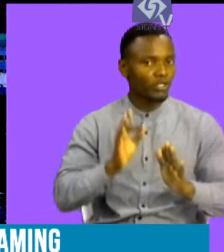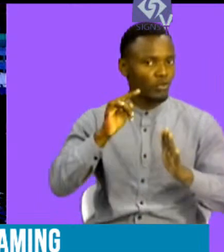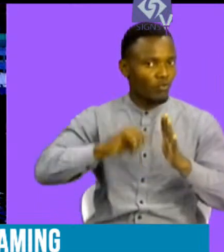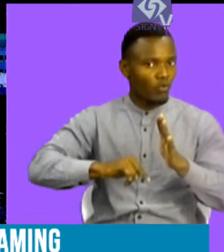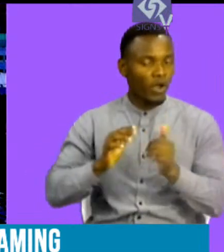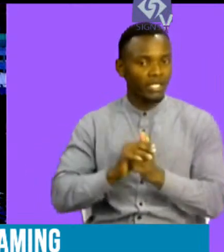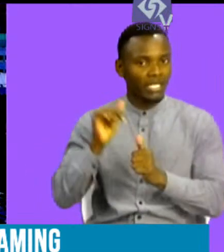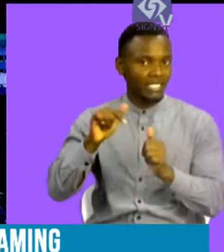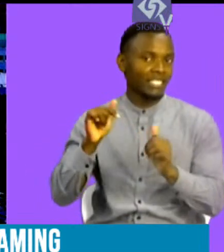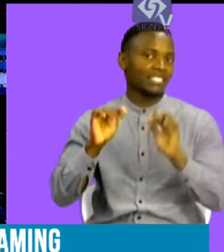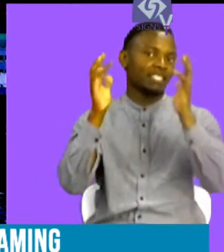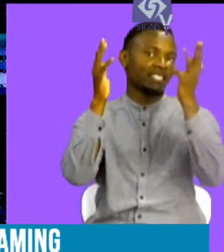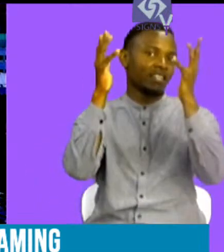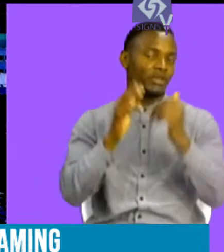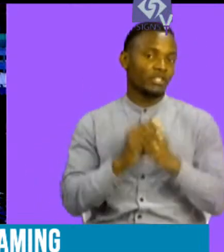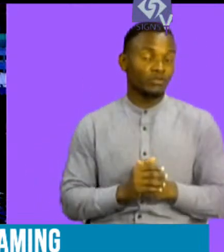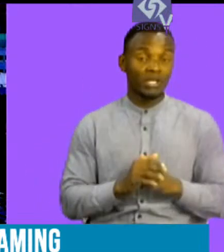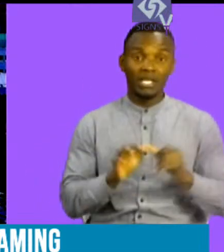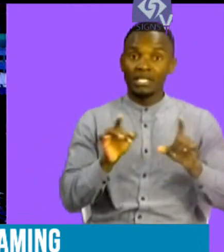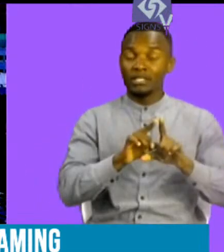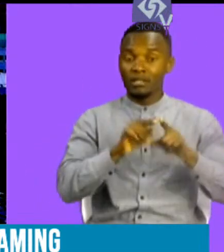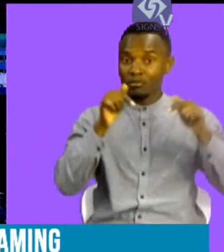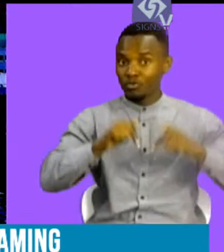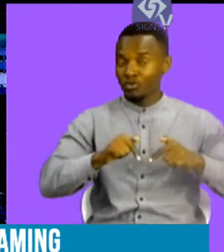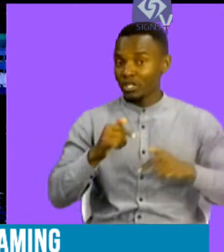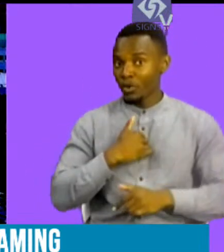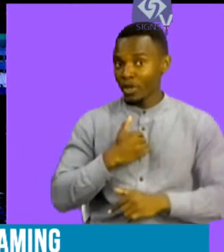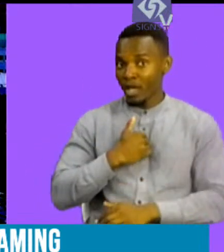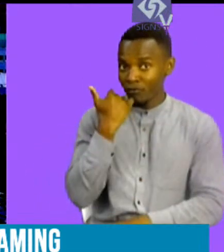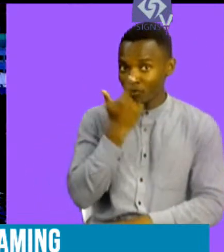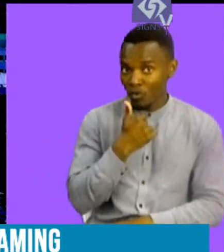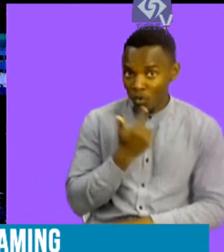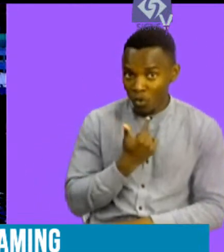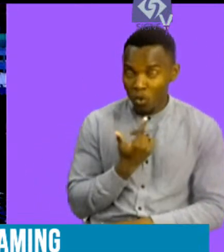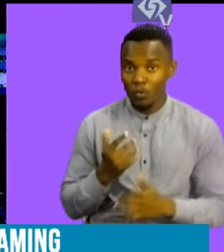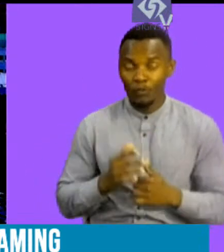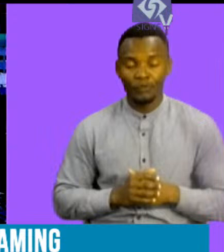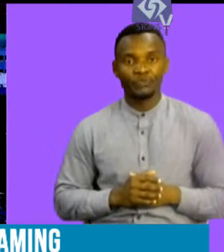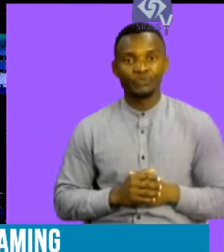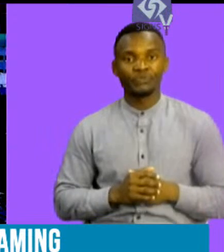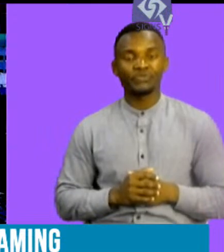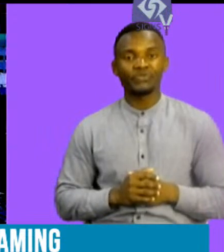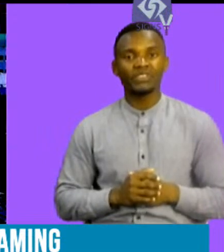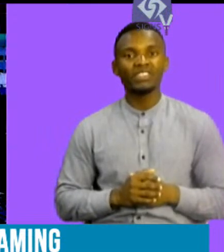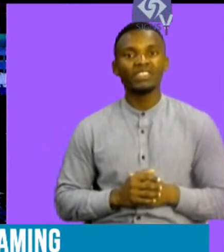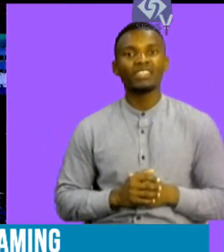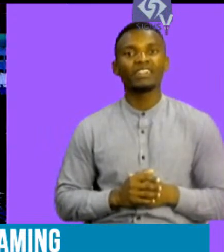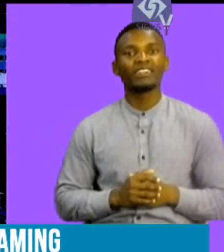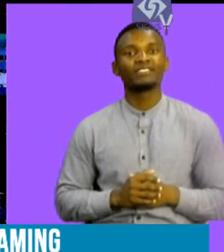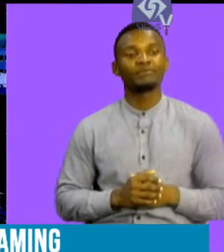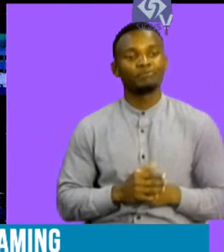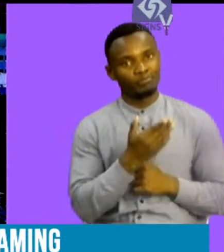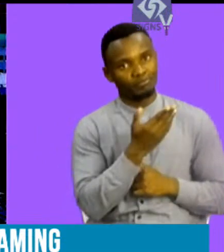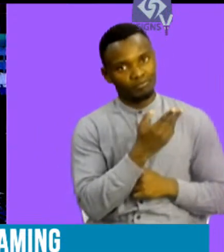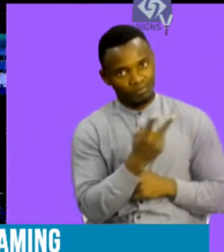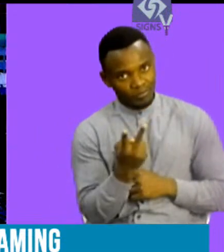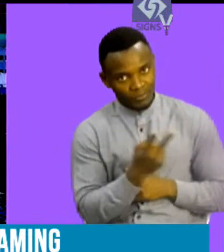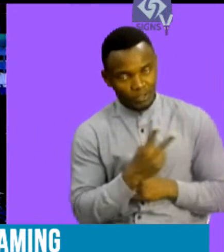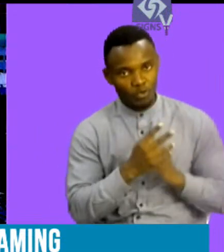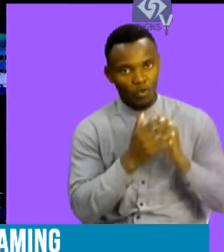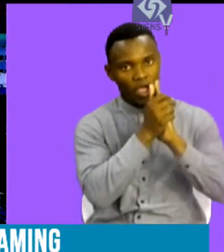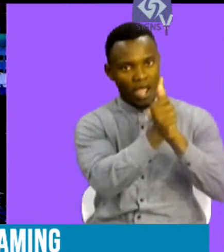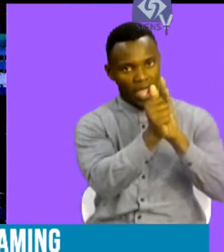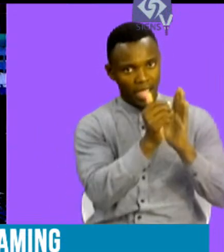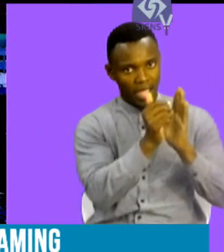such celebrations. And joining me in studio this morning is none other than these are experts in